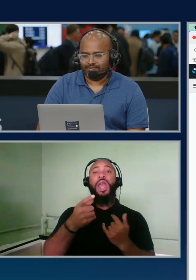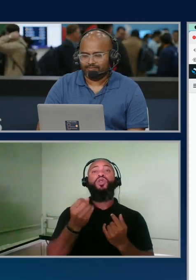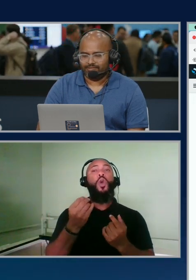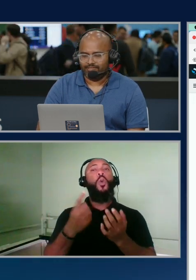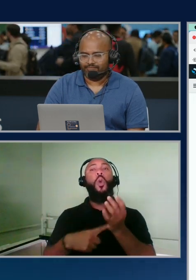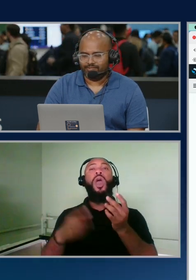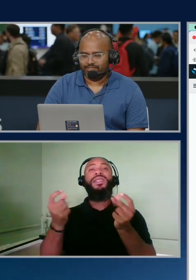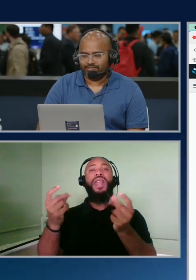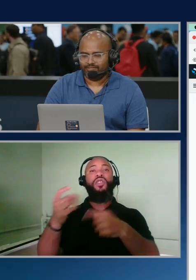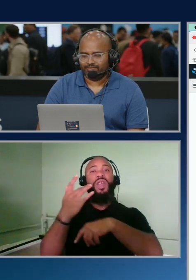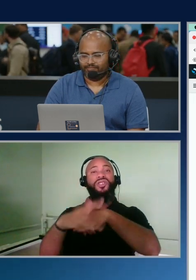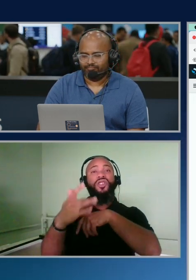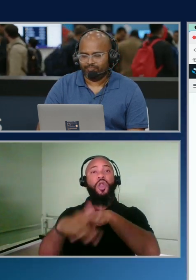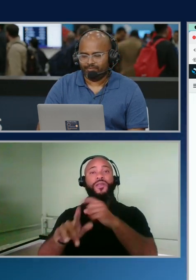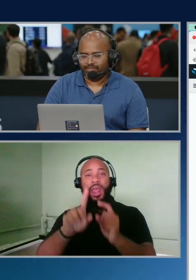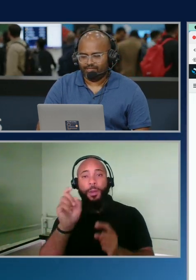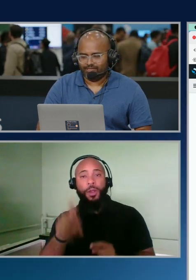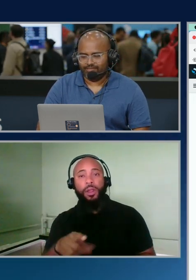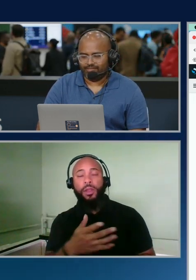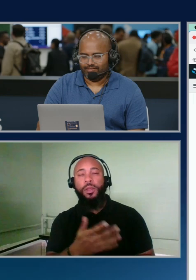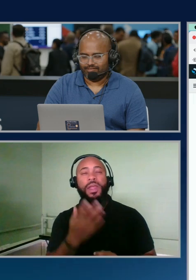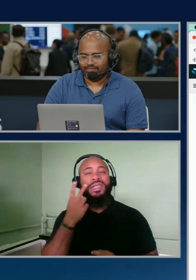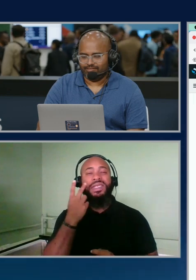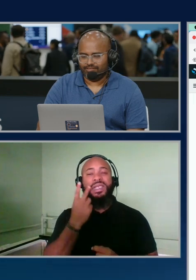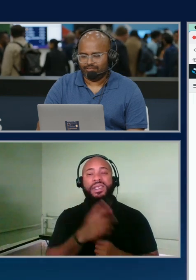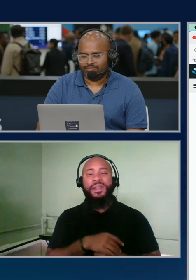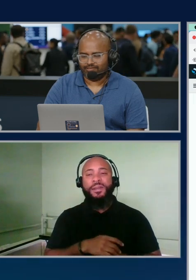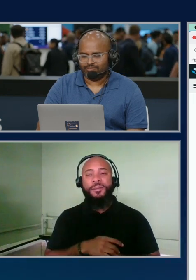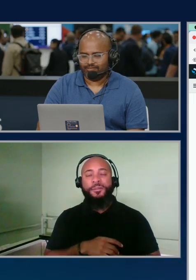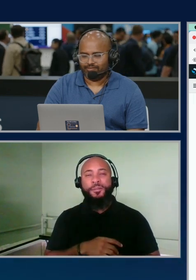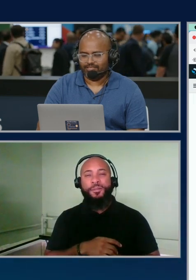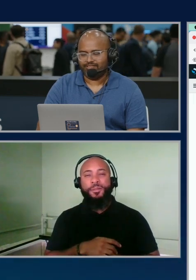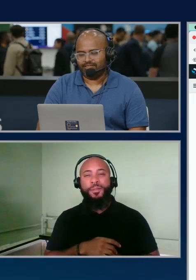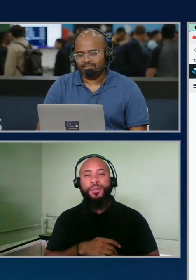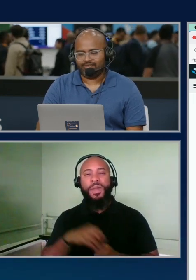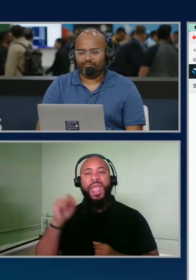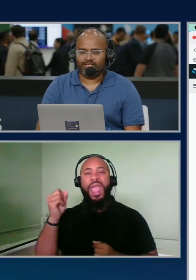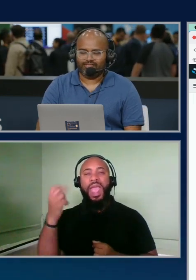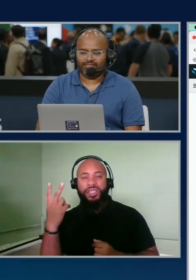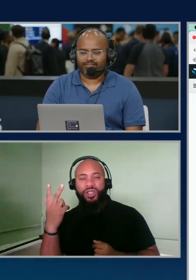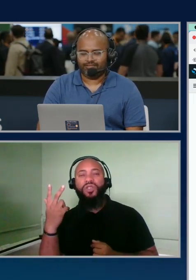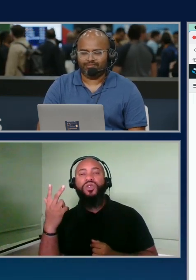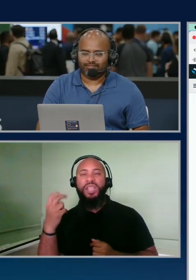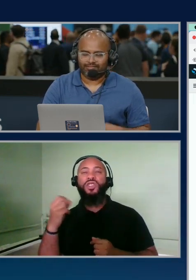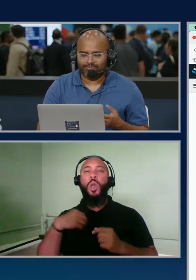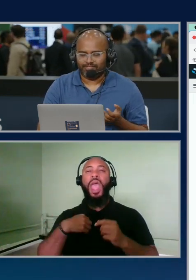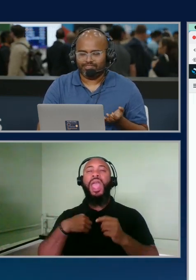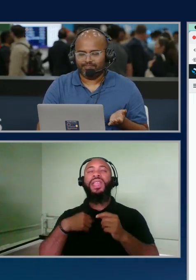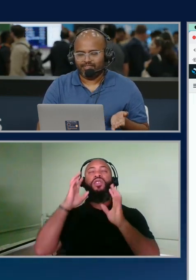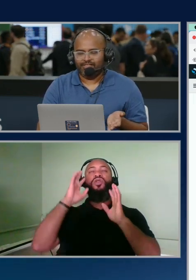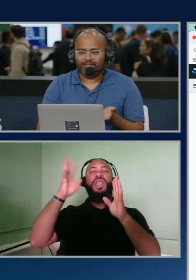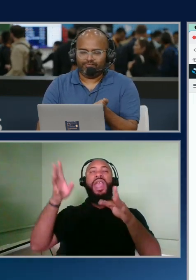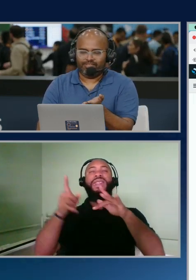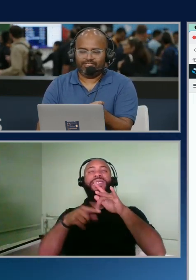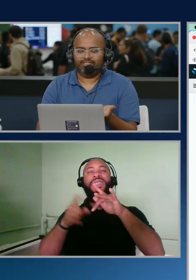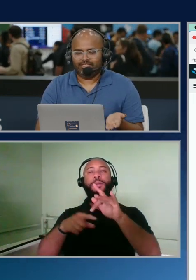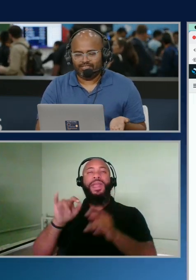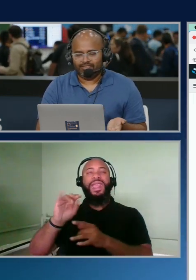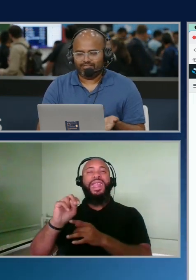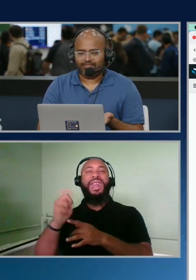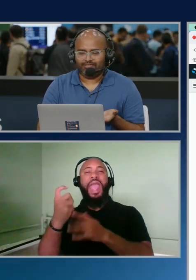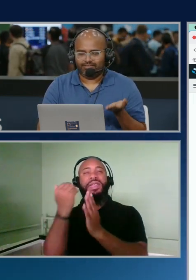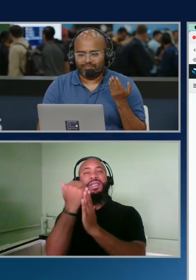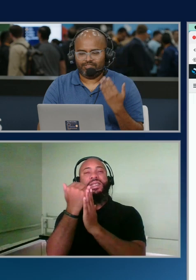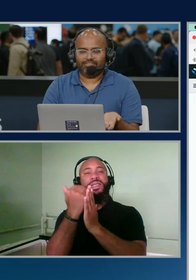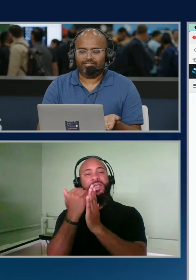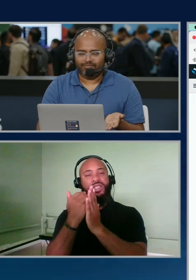create default the S3. So I can create a skipping index. So this is where we tell the